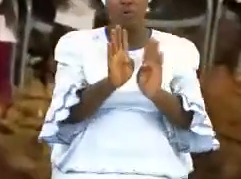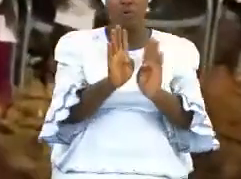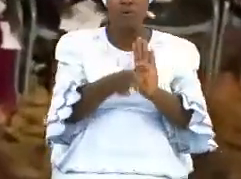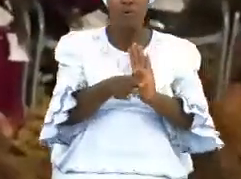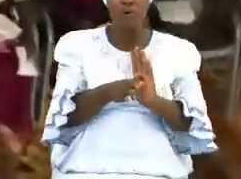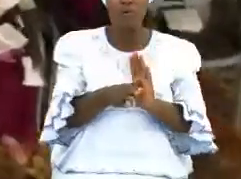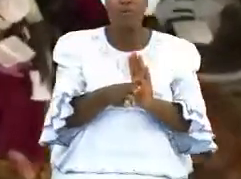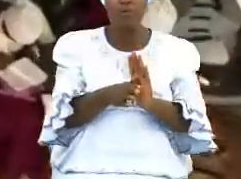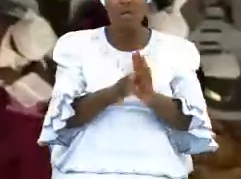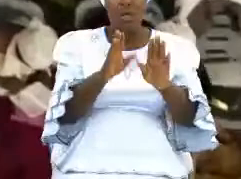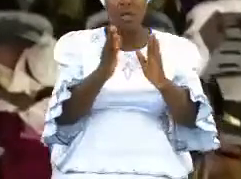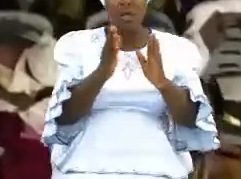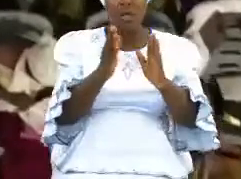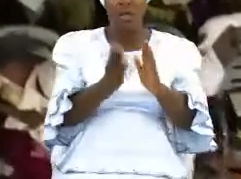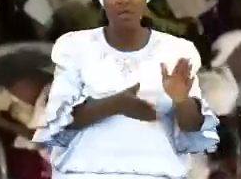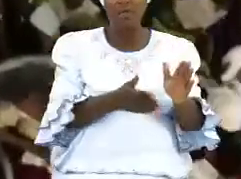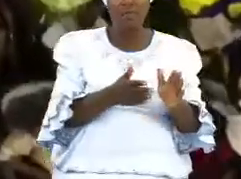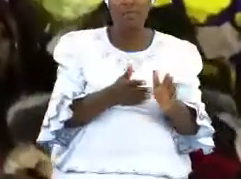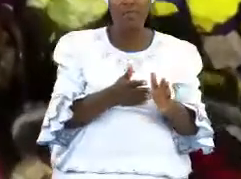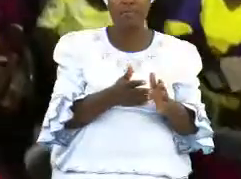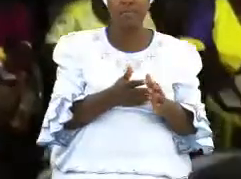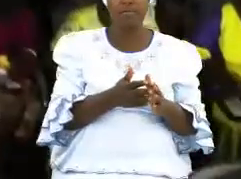led.